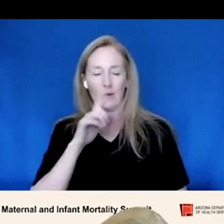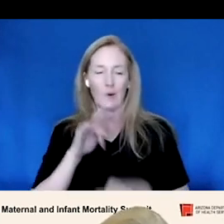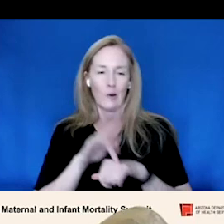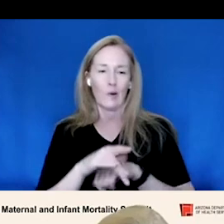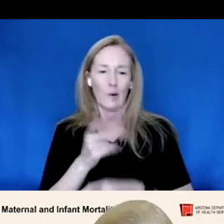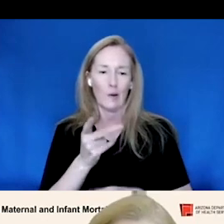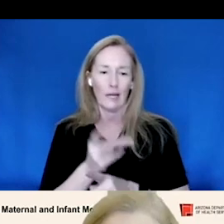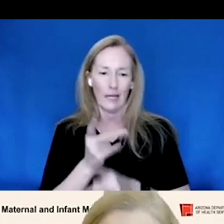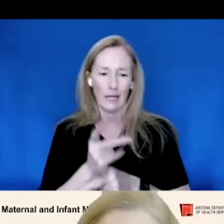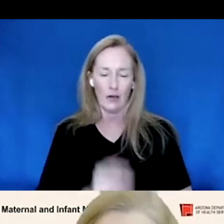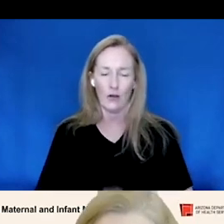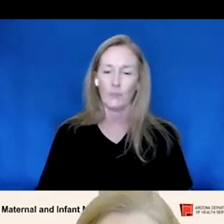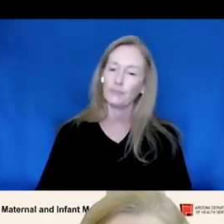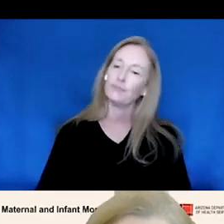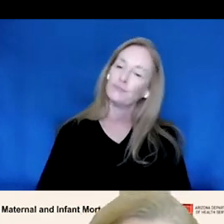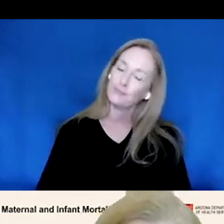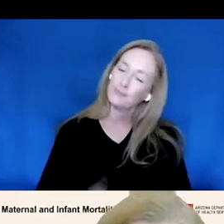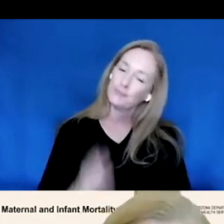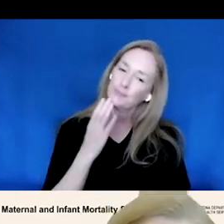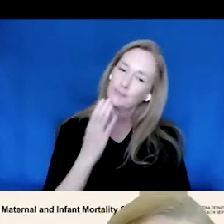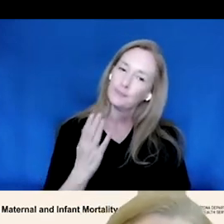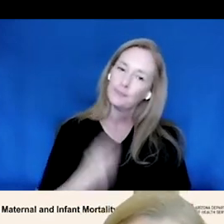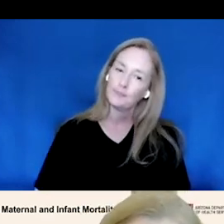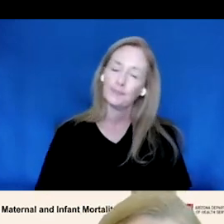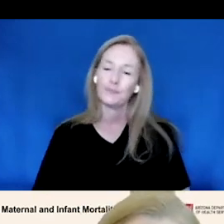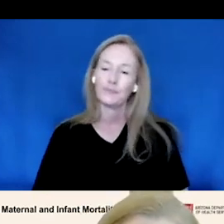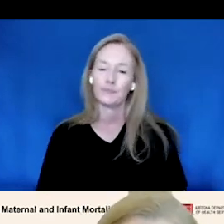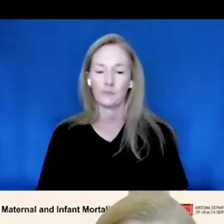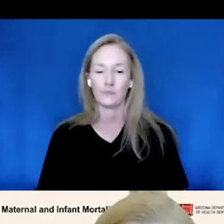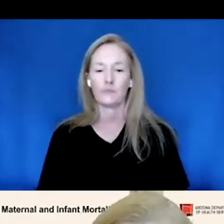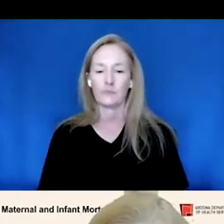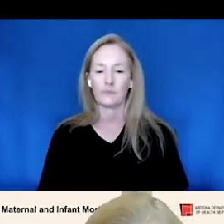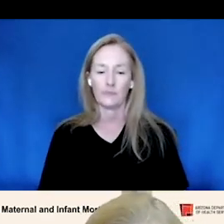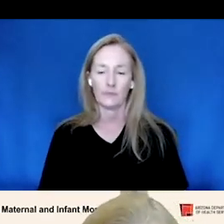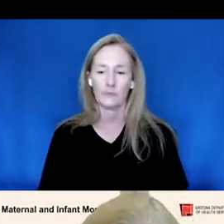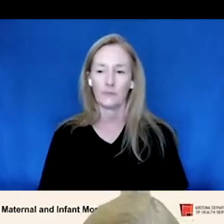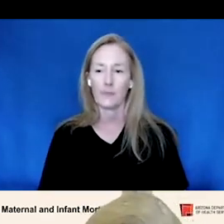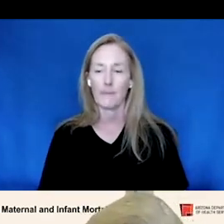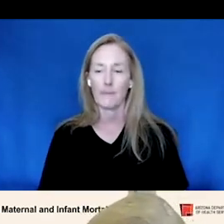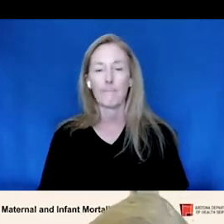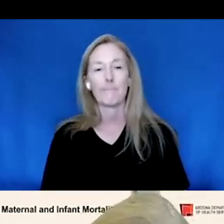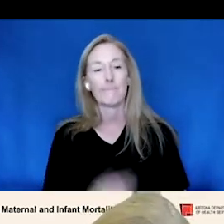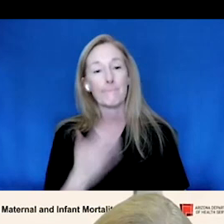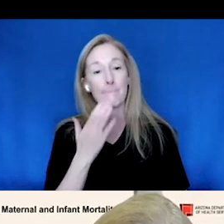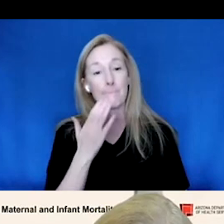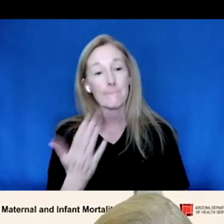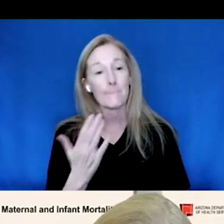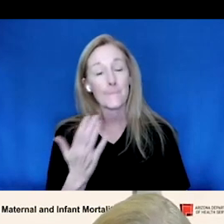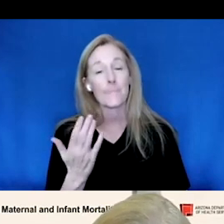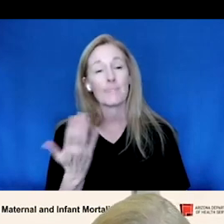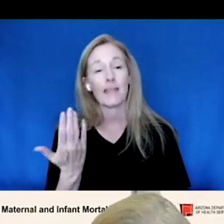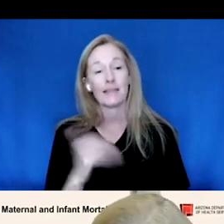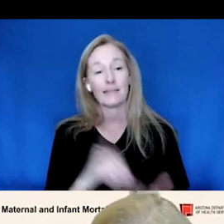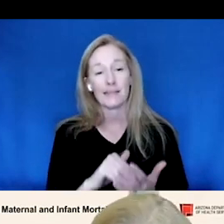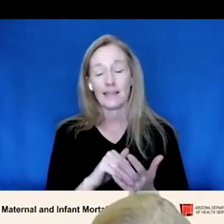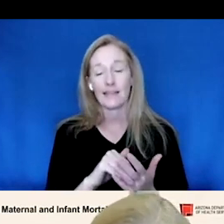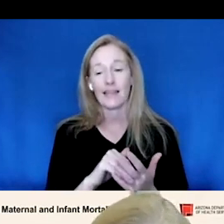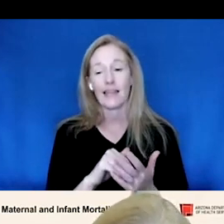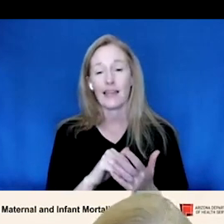Thank you. Thank you, Casey. So thank you again to all of the great